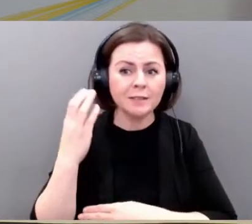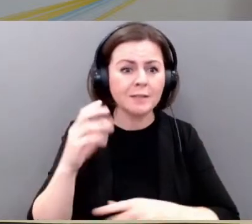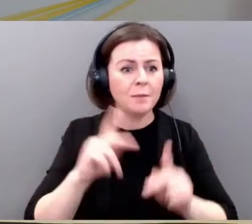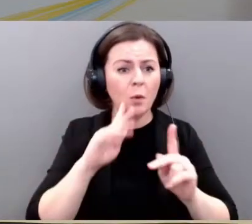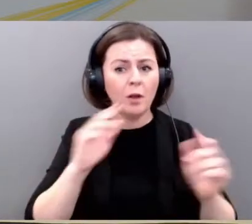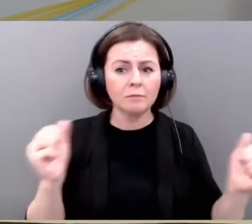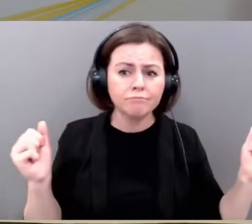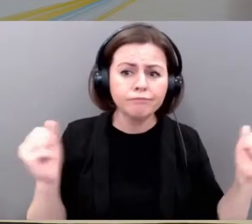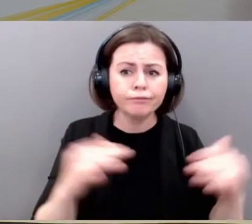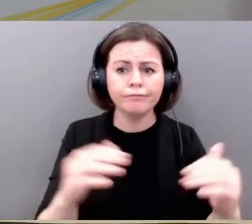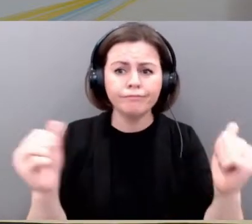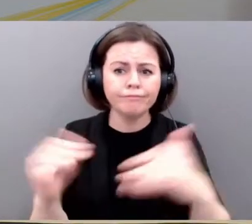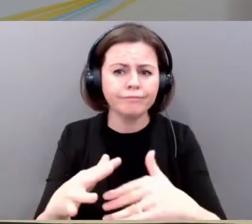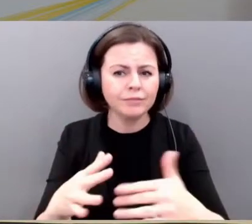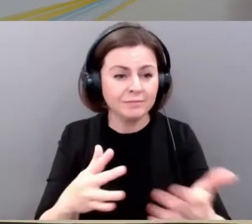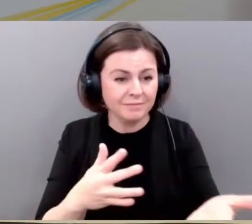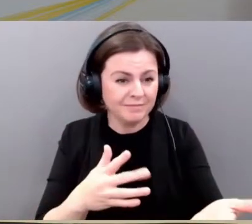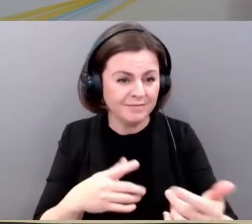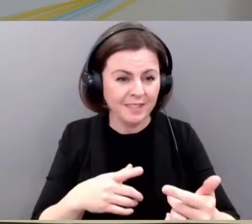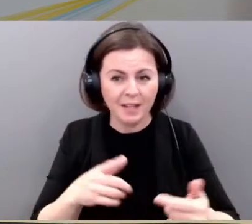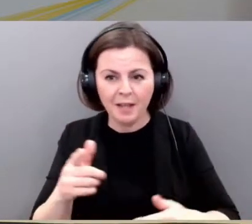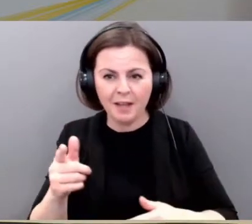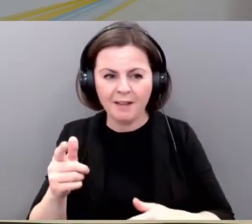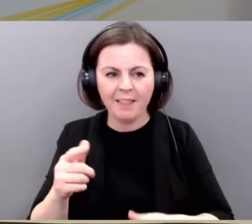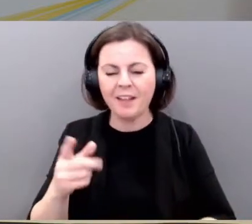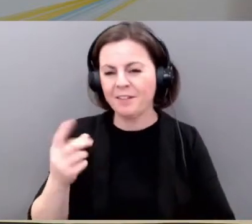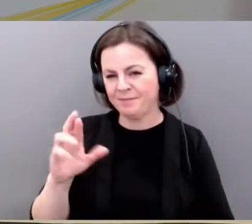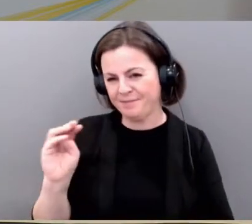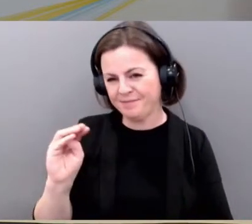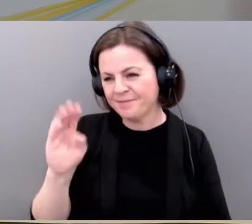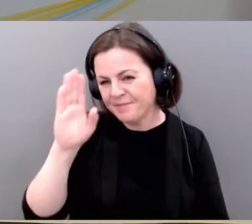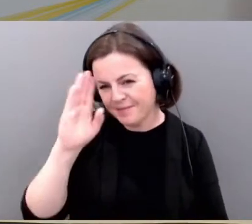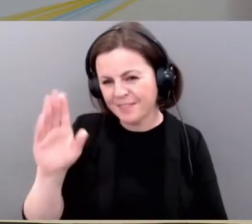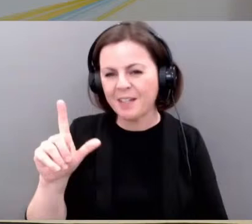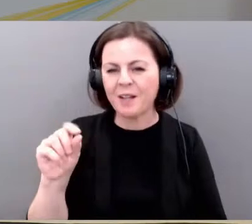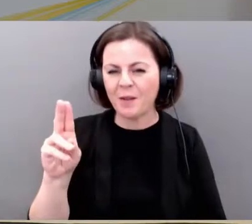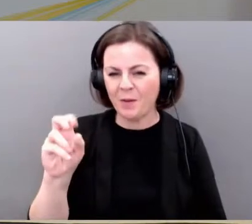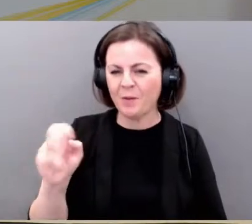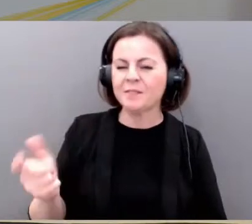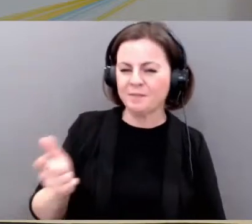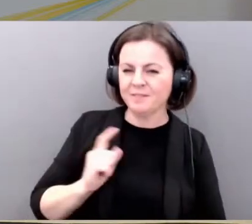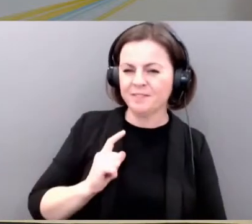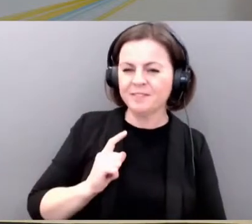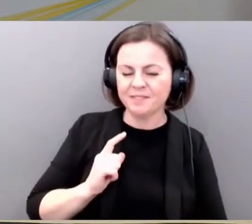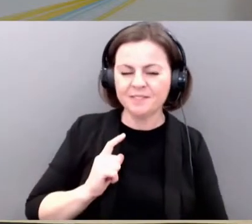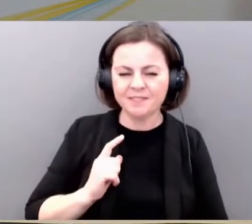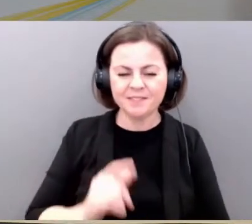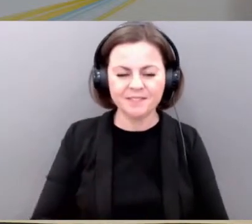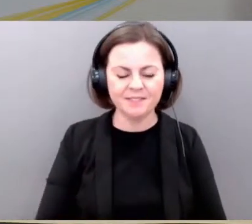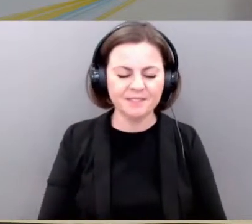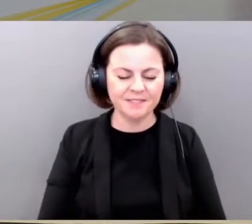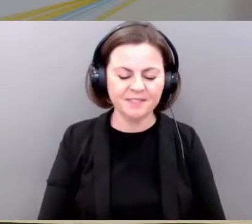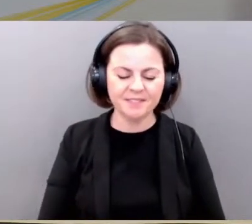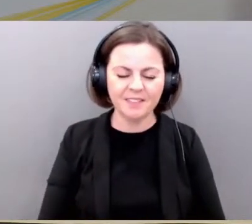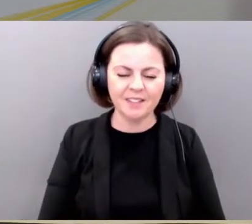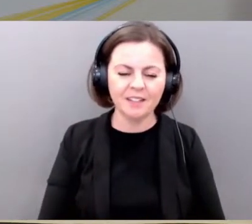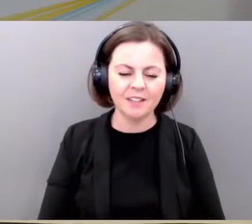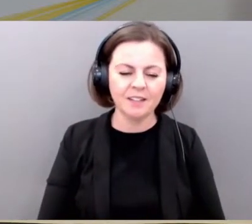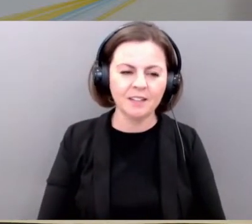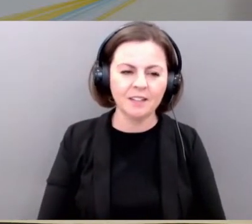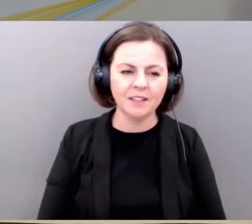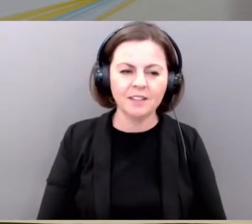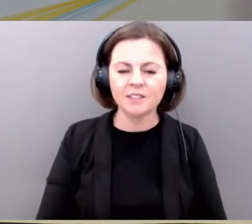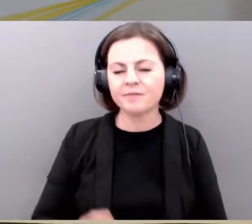you want to take the first Sure. Yeah. Hi, Louise. So I think, as we both have